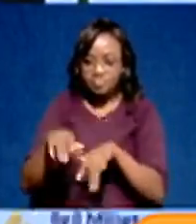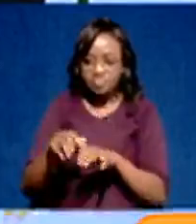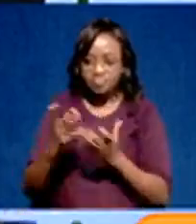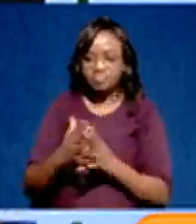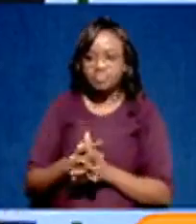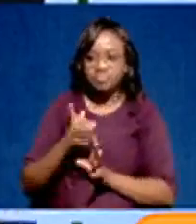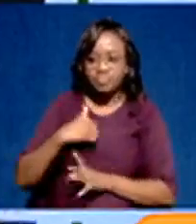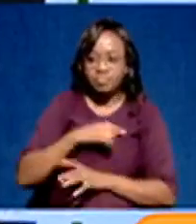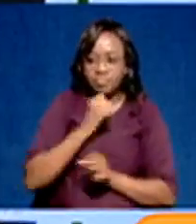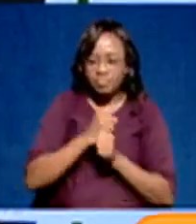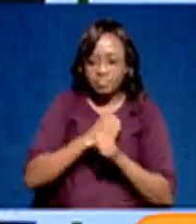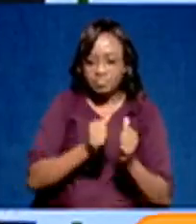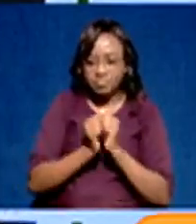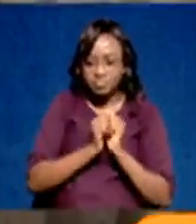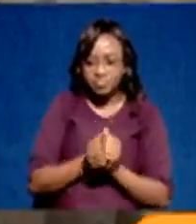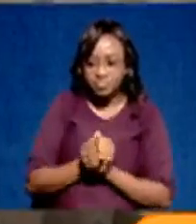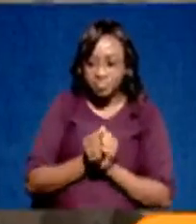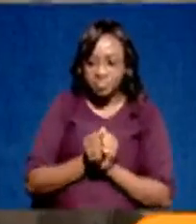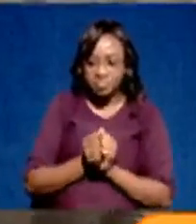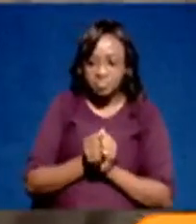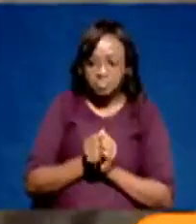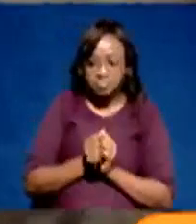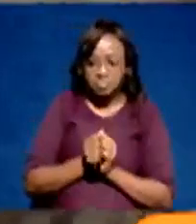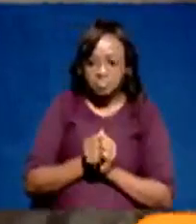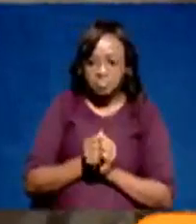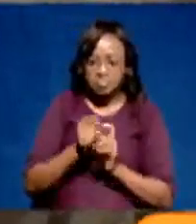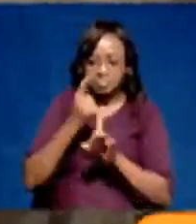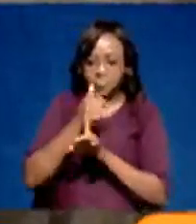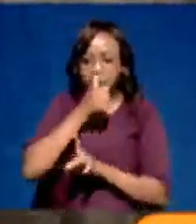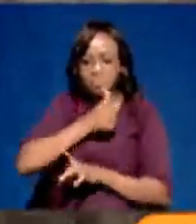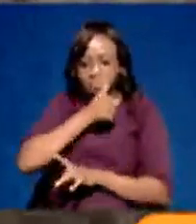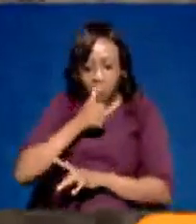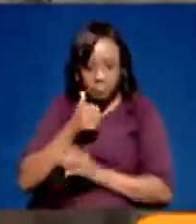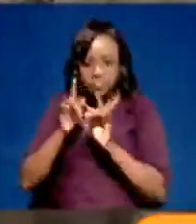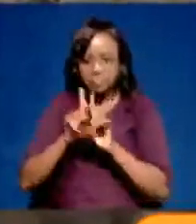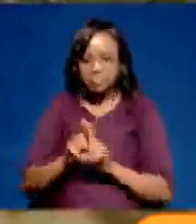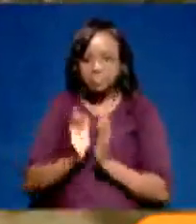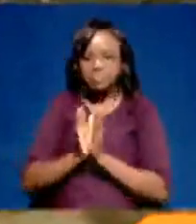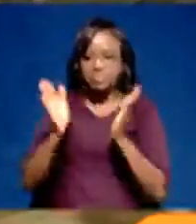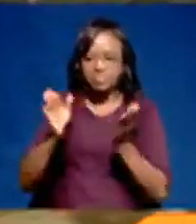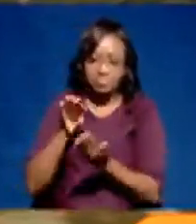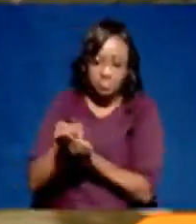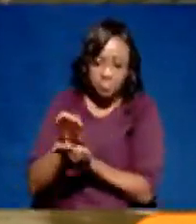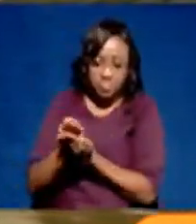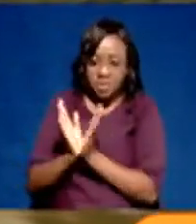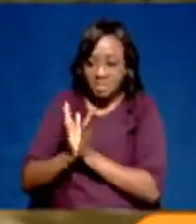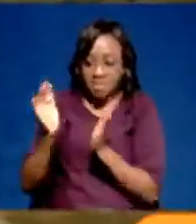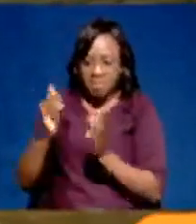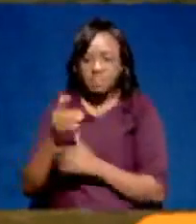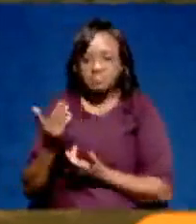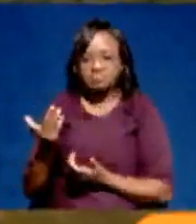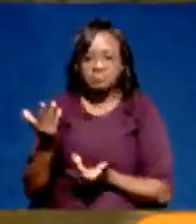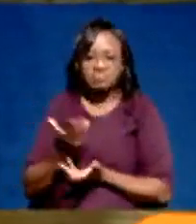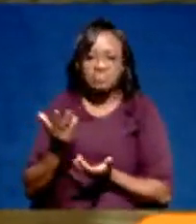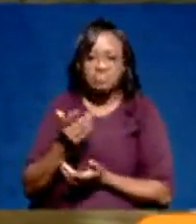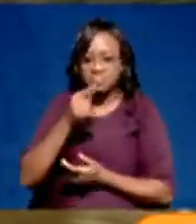in partnership with existing warehouses, so they're both private and public warehouses. So the public ones are generally the ones which